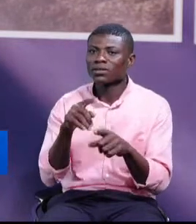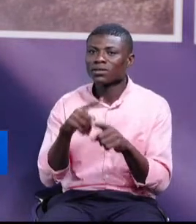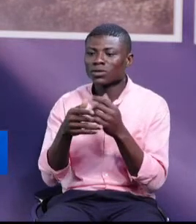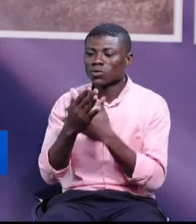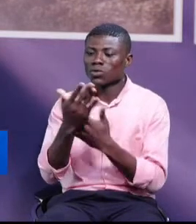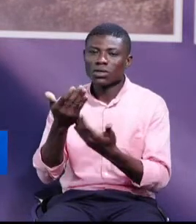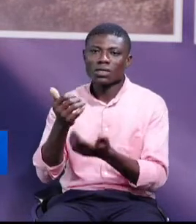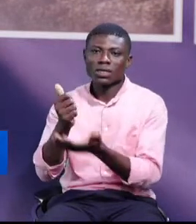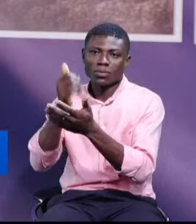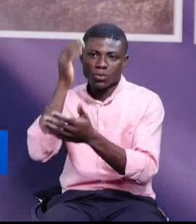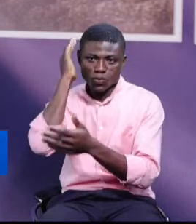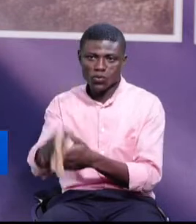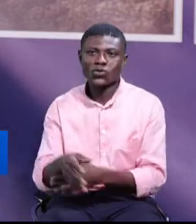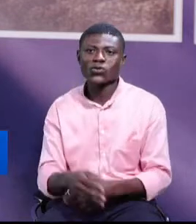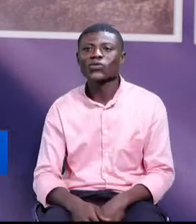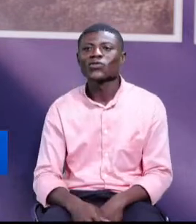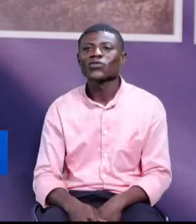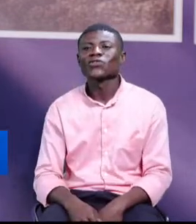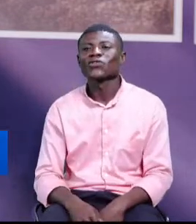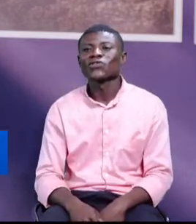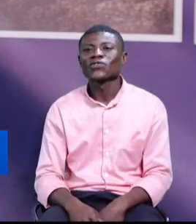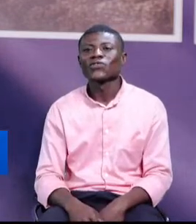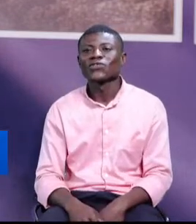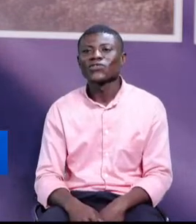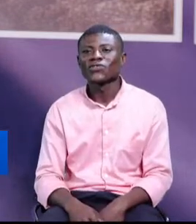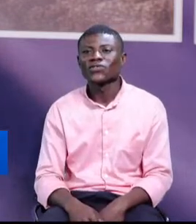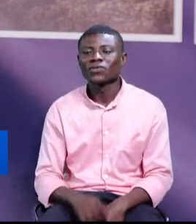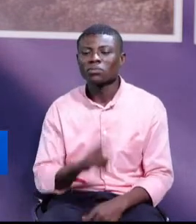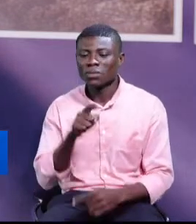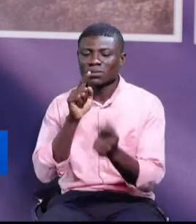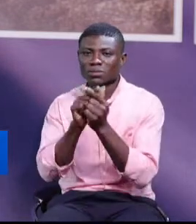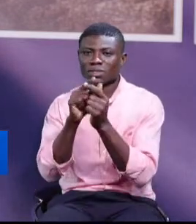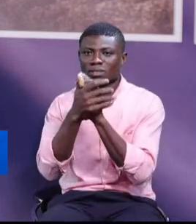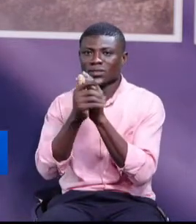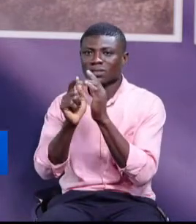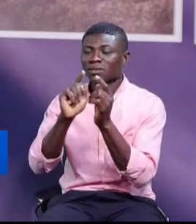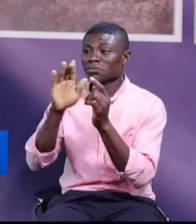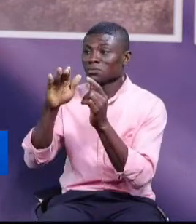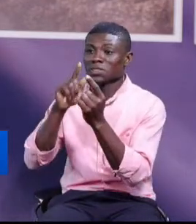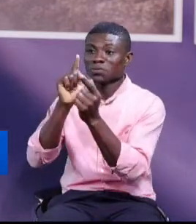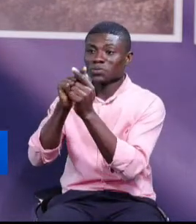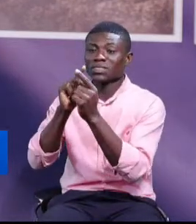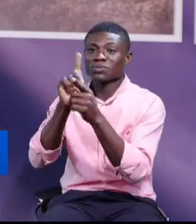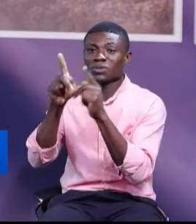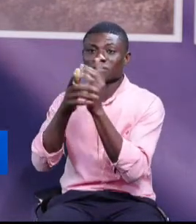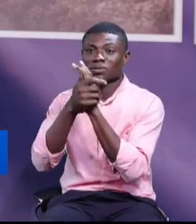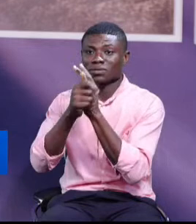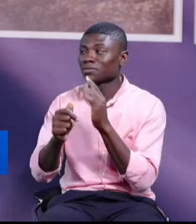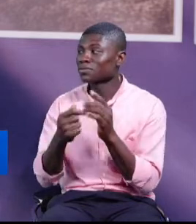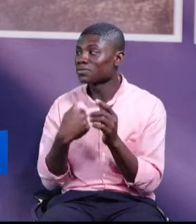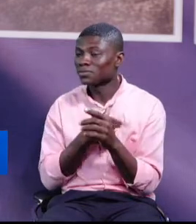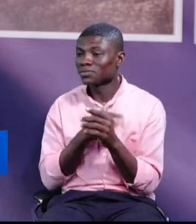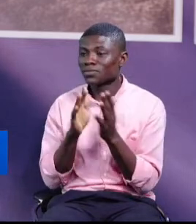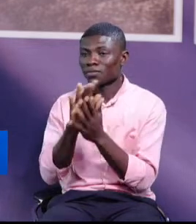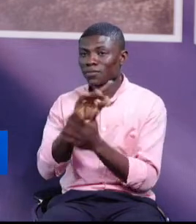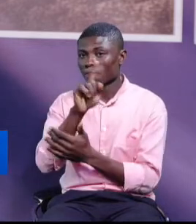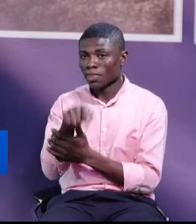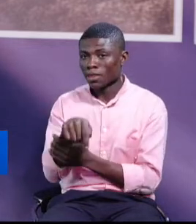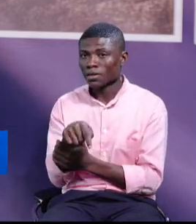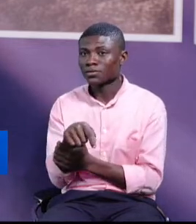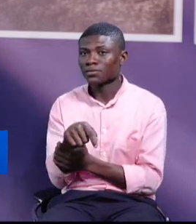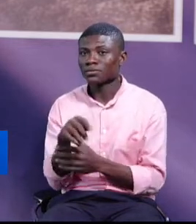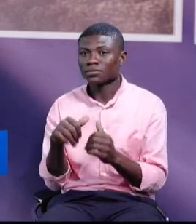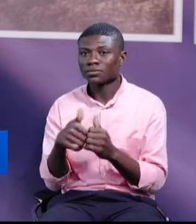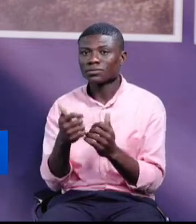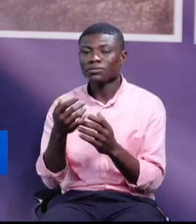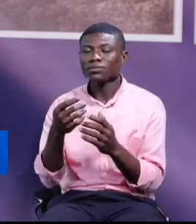will come through for you. They should talk to the experts. Yes, please talk to the experts. I was about to ask Versa, well,